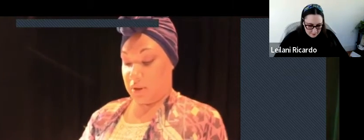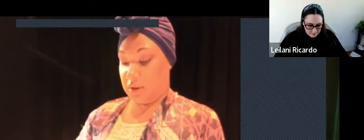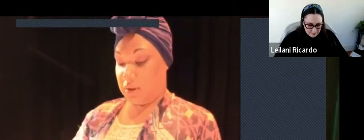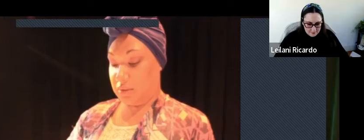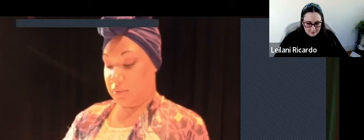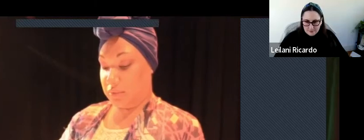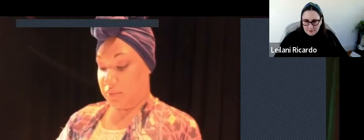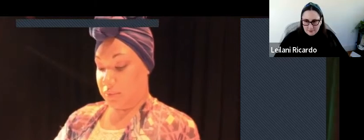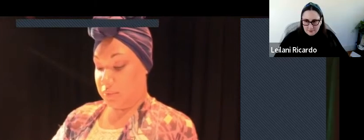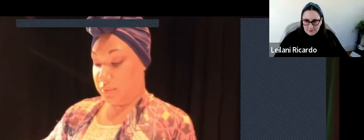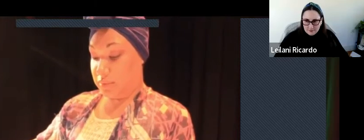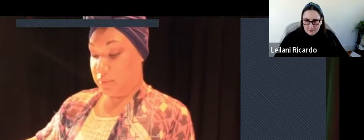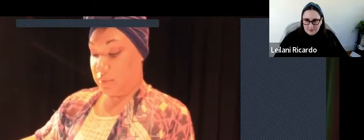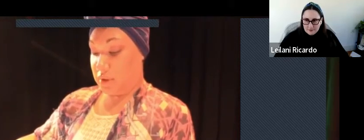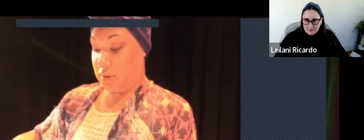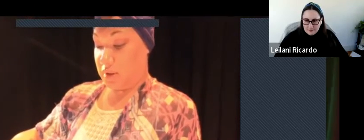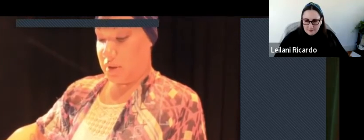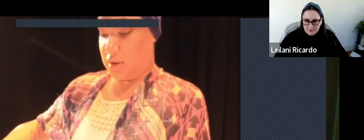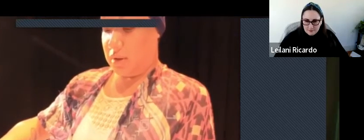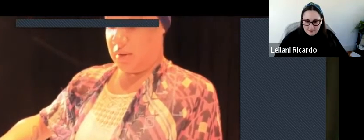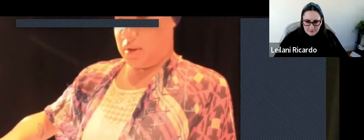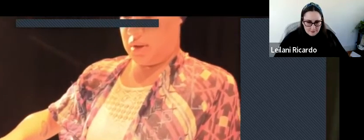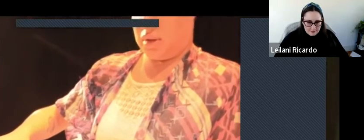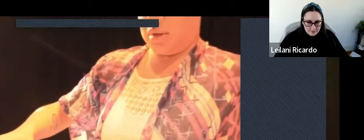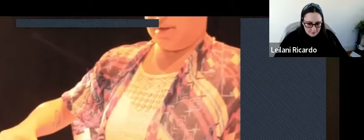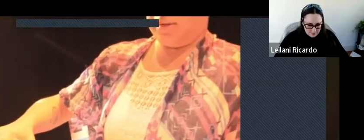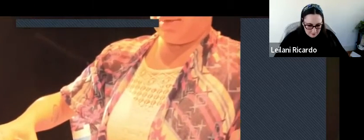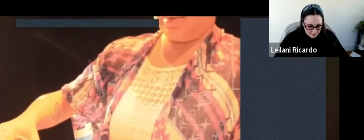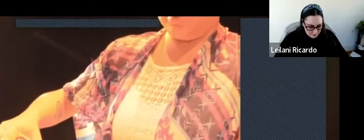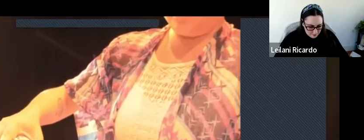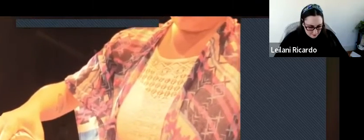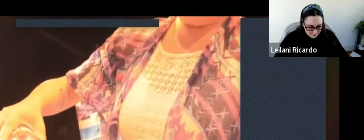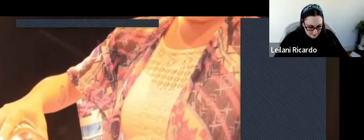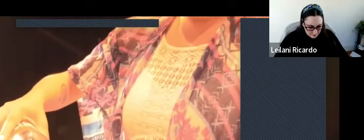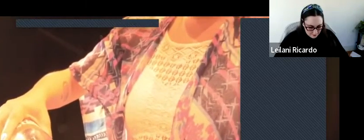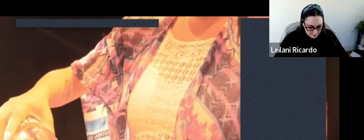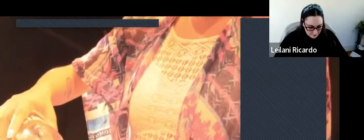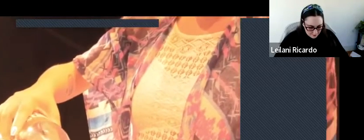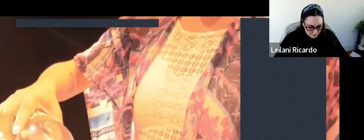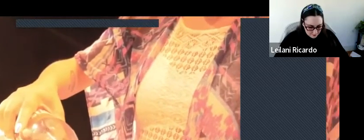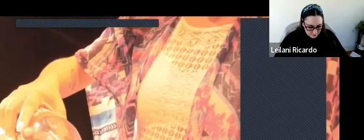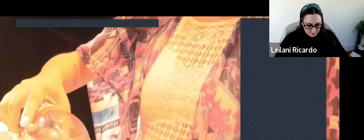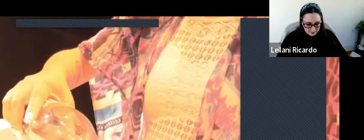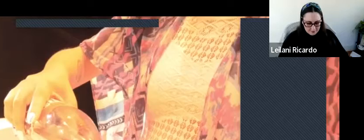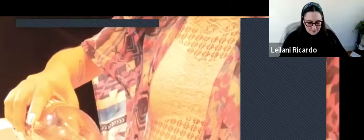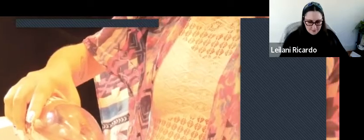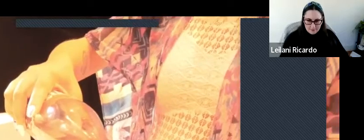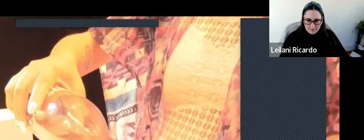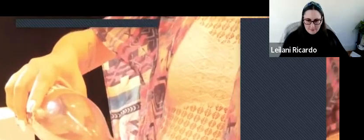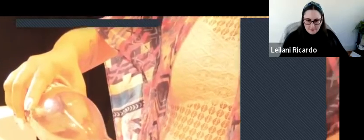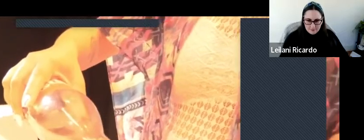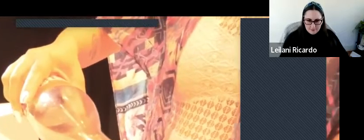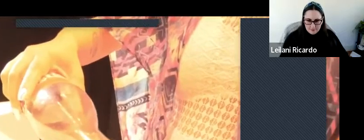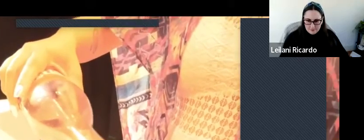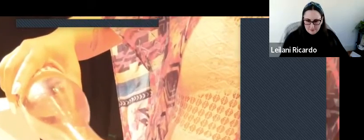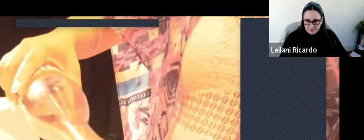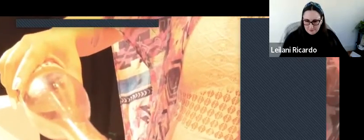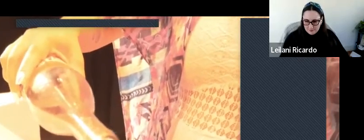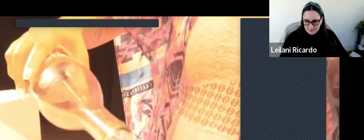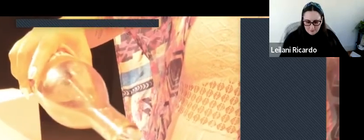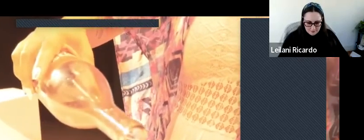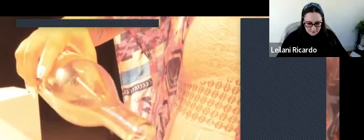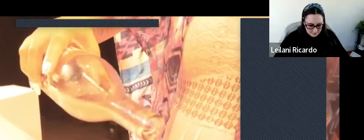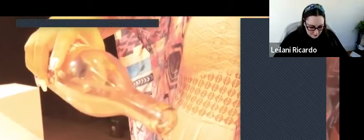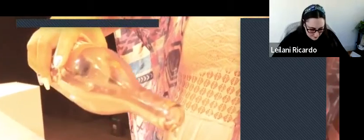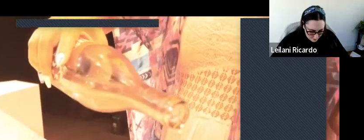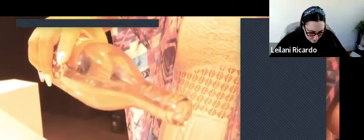had to live and love and dance and fail and triumph and die so that we could live with great reverence to you. We call your